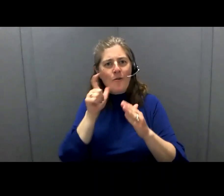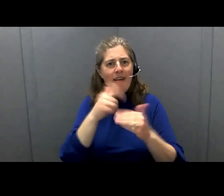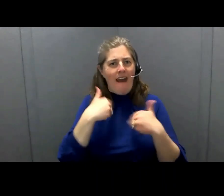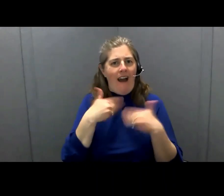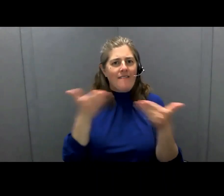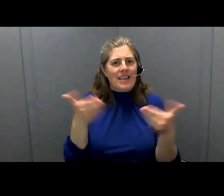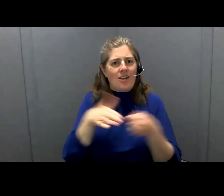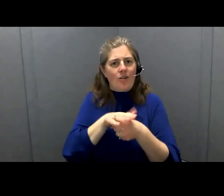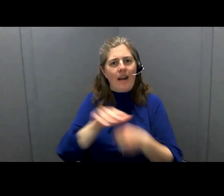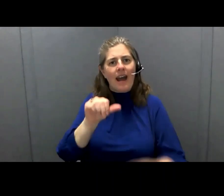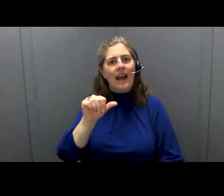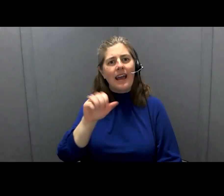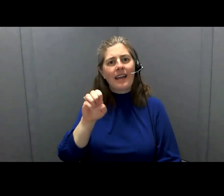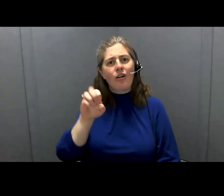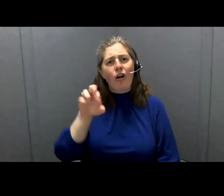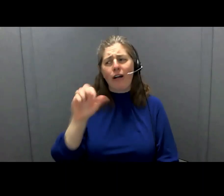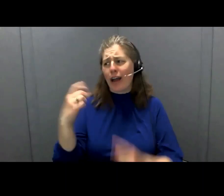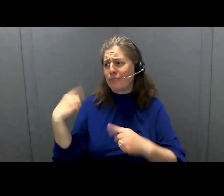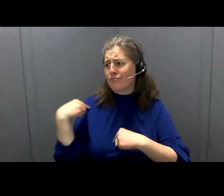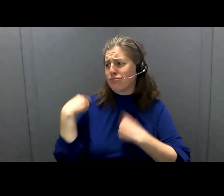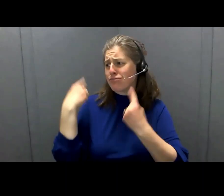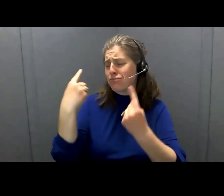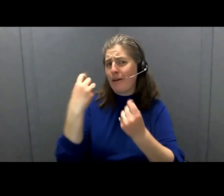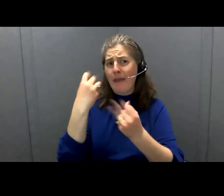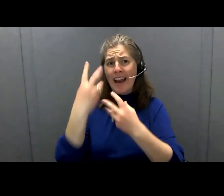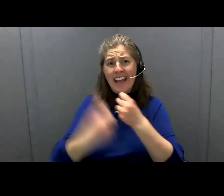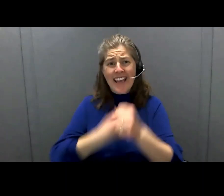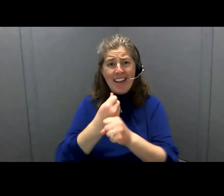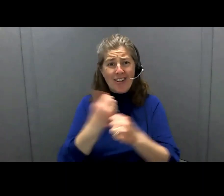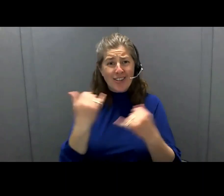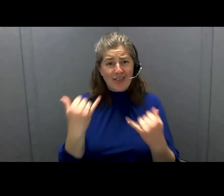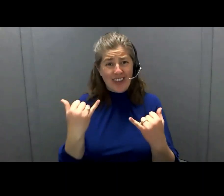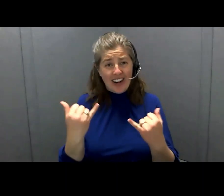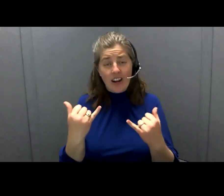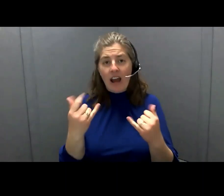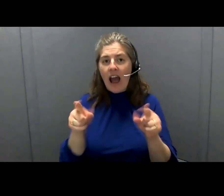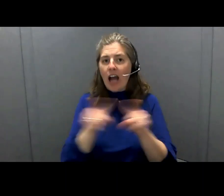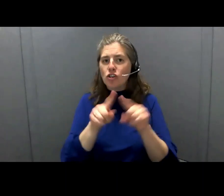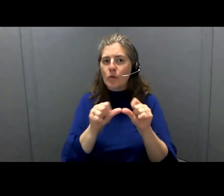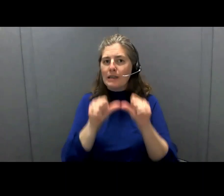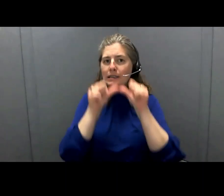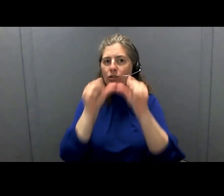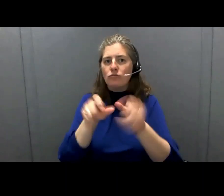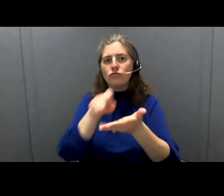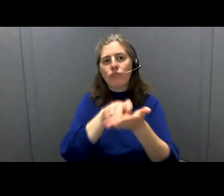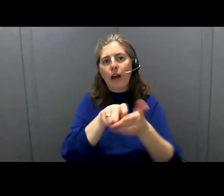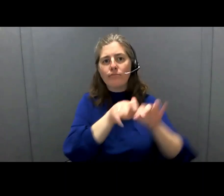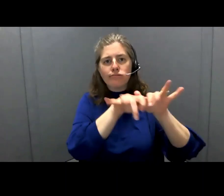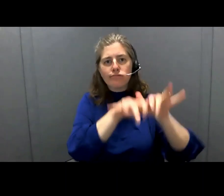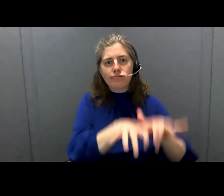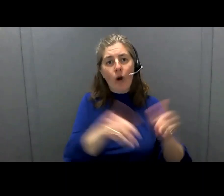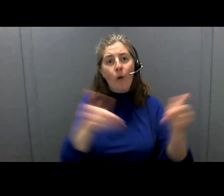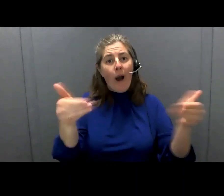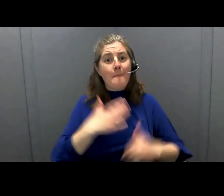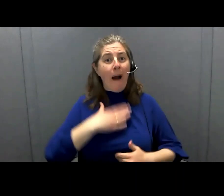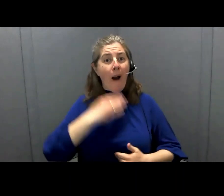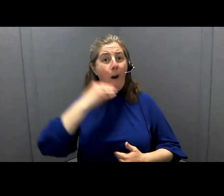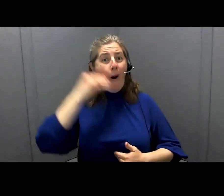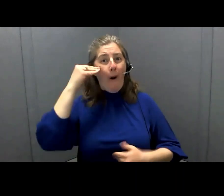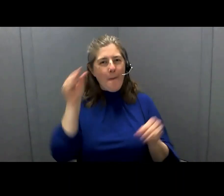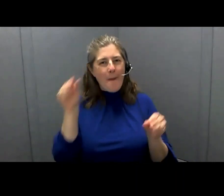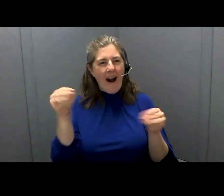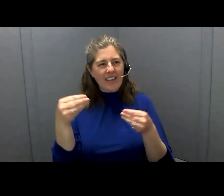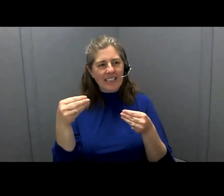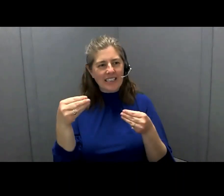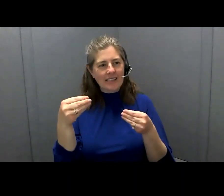here at AERA, so many years, right? As you continue to write, I want to welcome you to my home office and in a little bit to